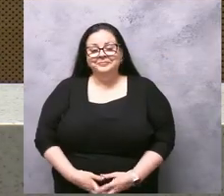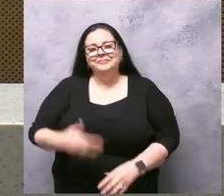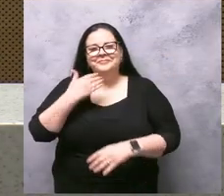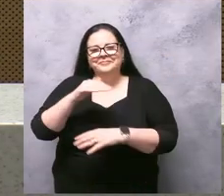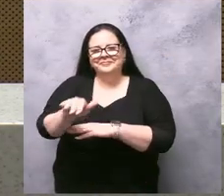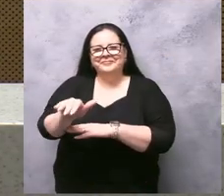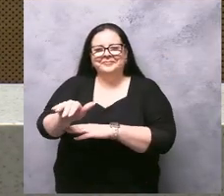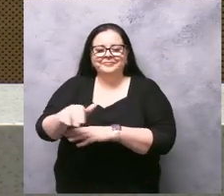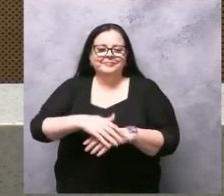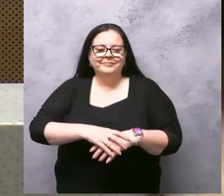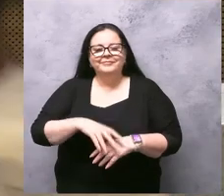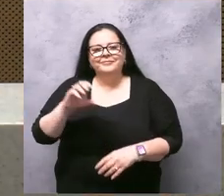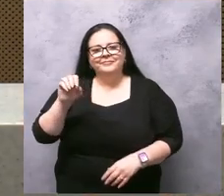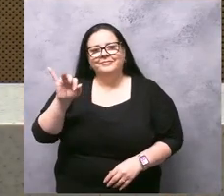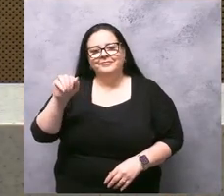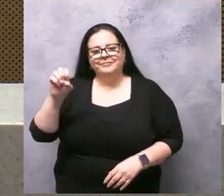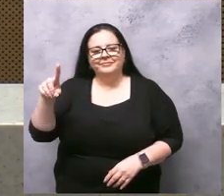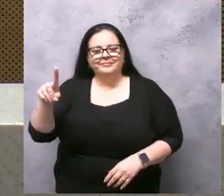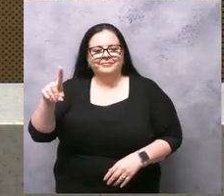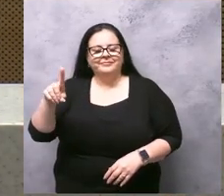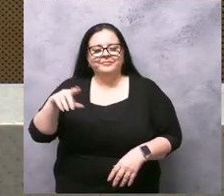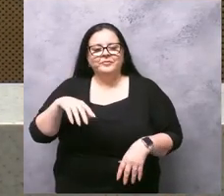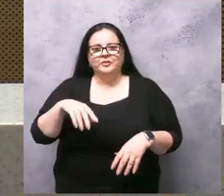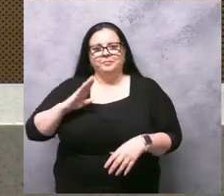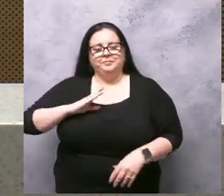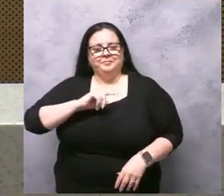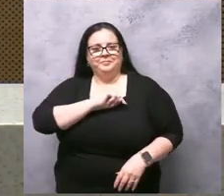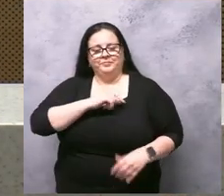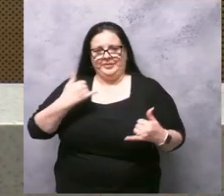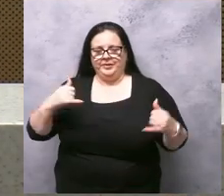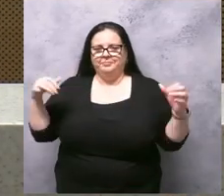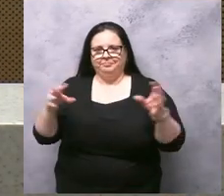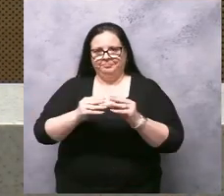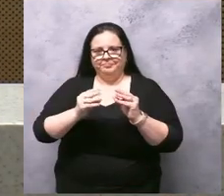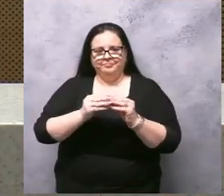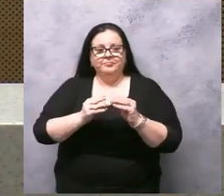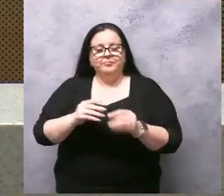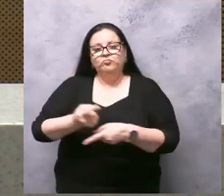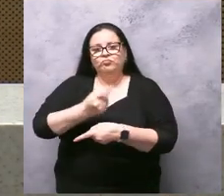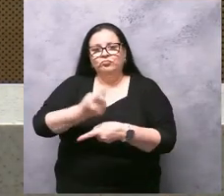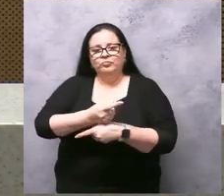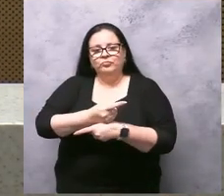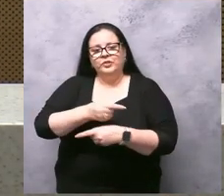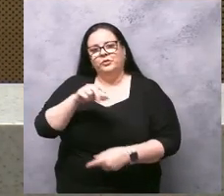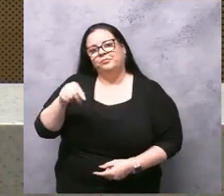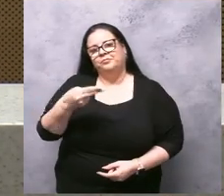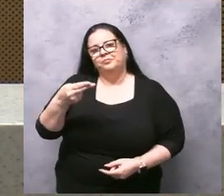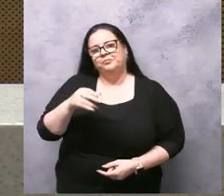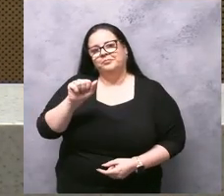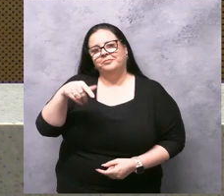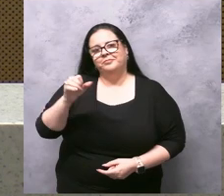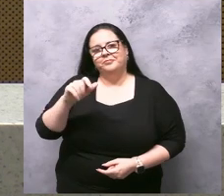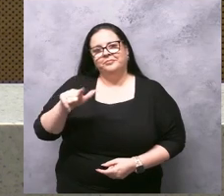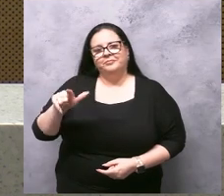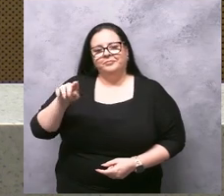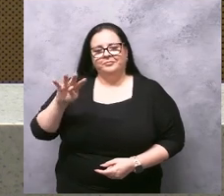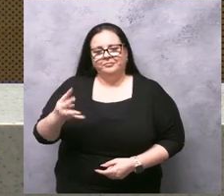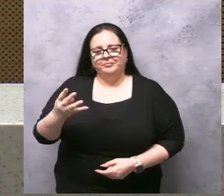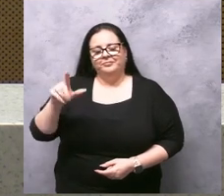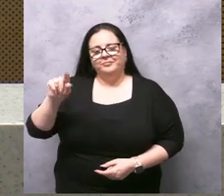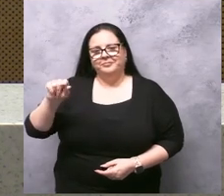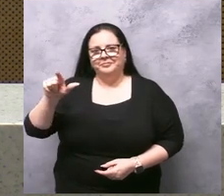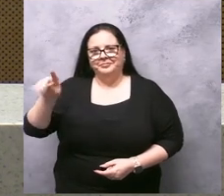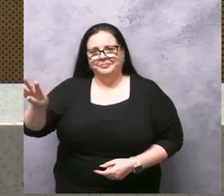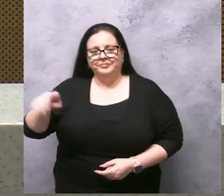Good evening. The Cypress-Fairbanks Independent School District Board of Trustees is now convened in the regular board meeting on Thursday, April 4th, 2024, in the boardroom of